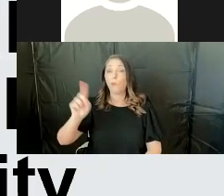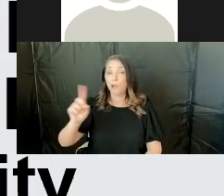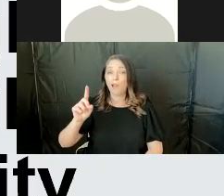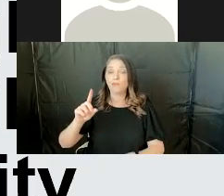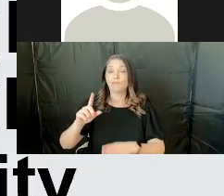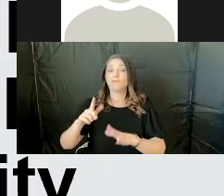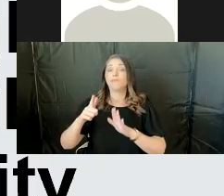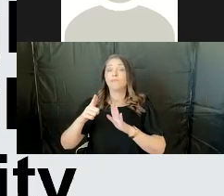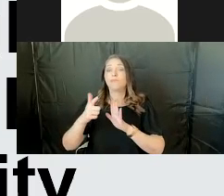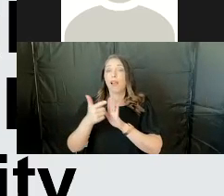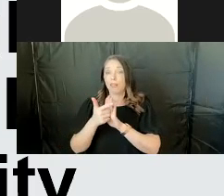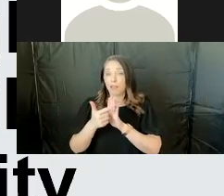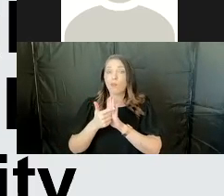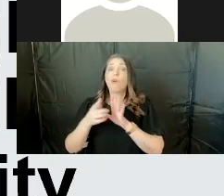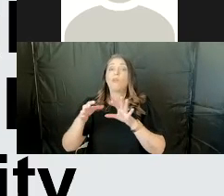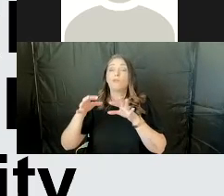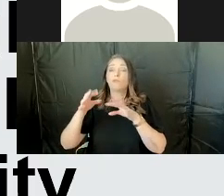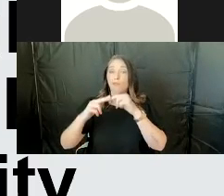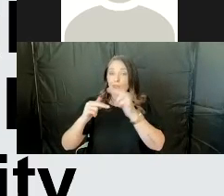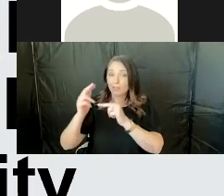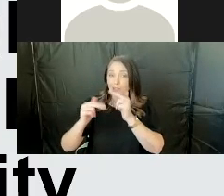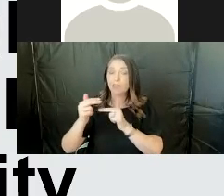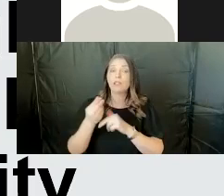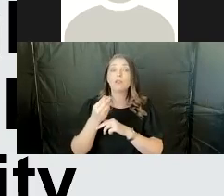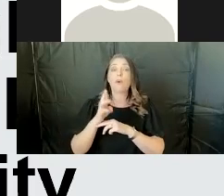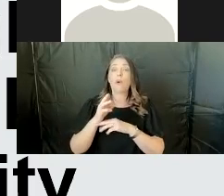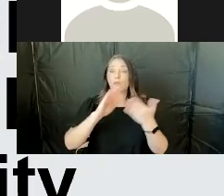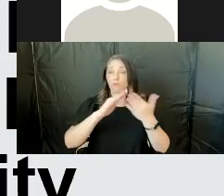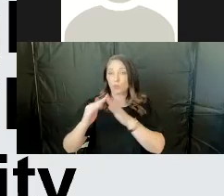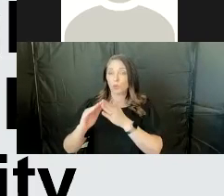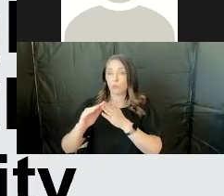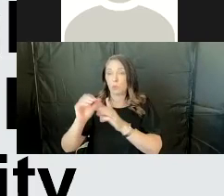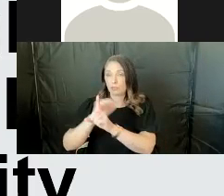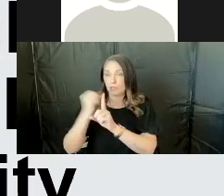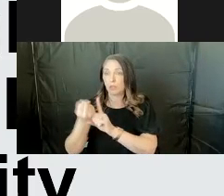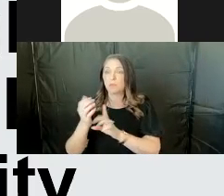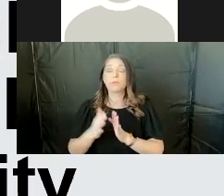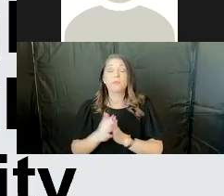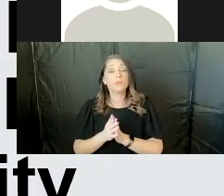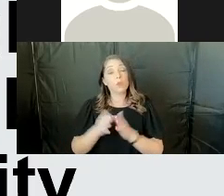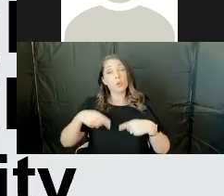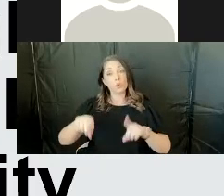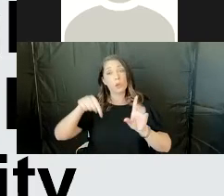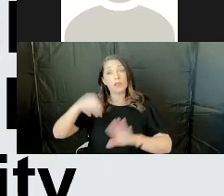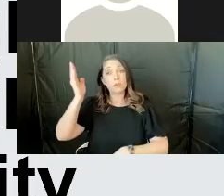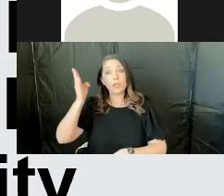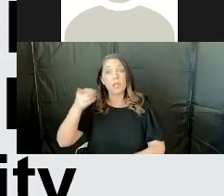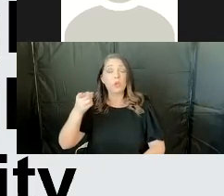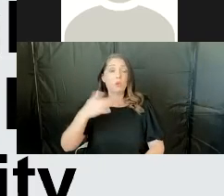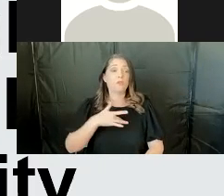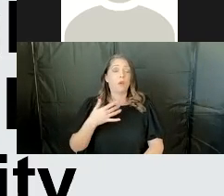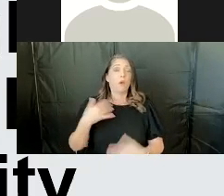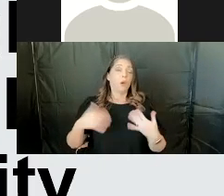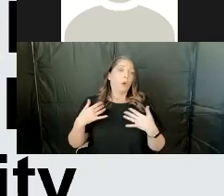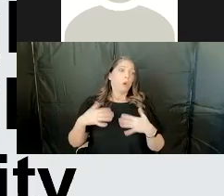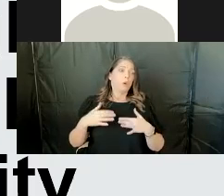Please, if at any time during the presentation you feel you need to step away, know it is okay to do so. It is important